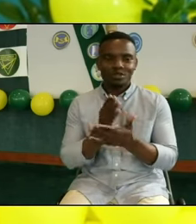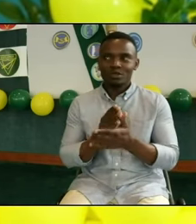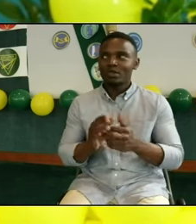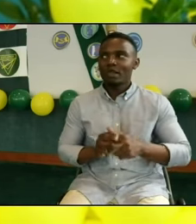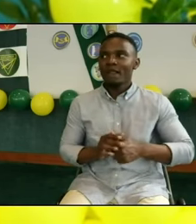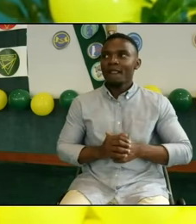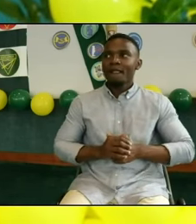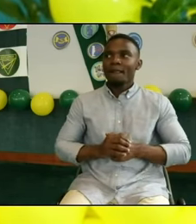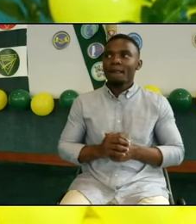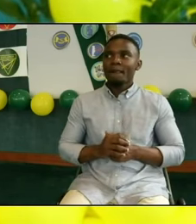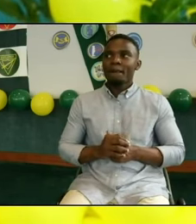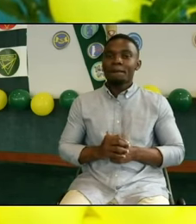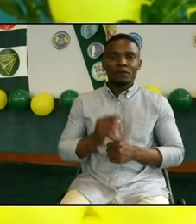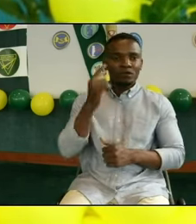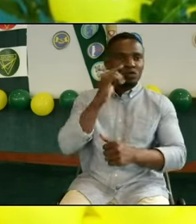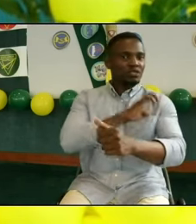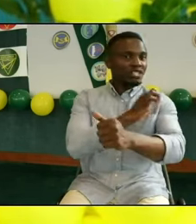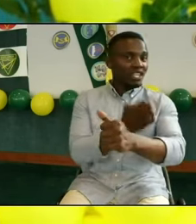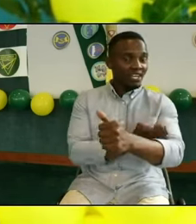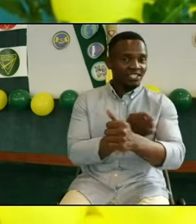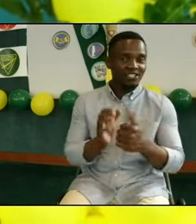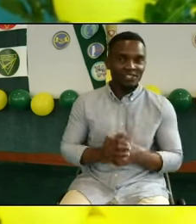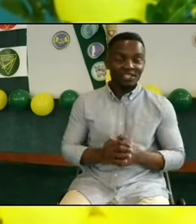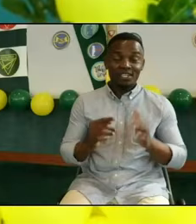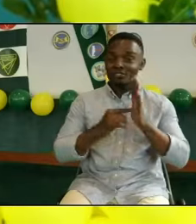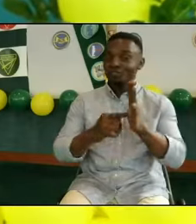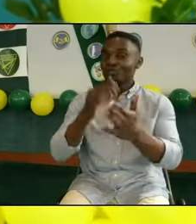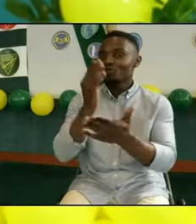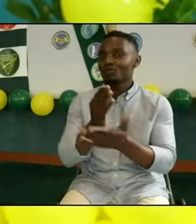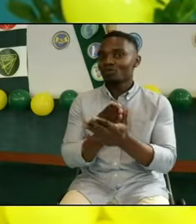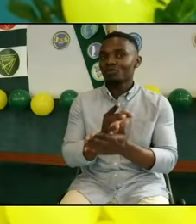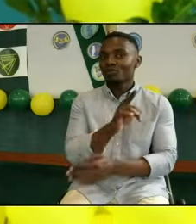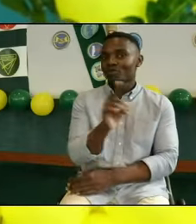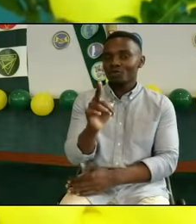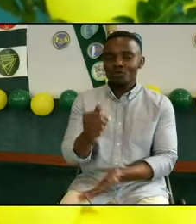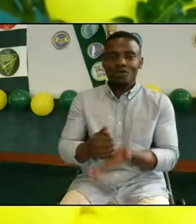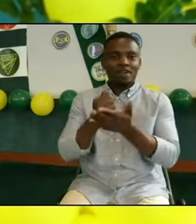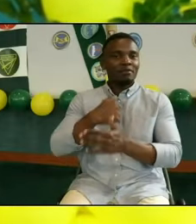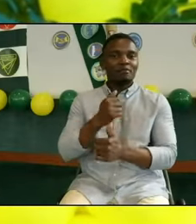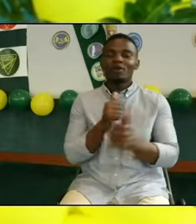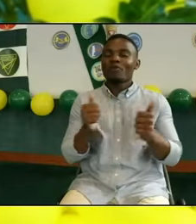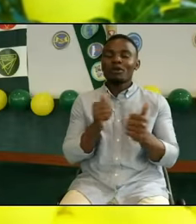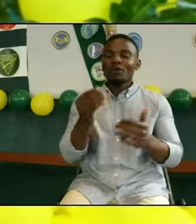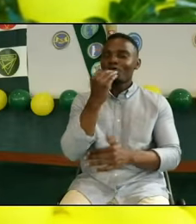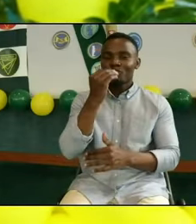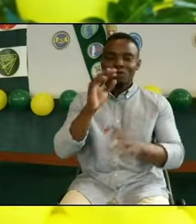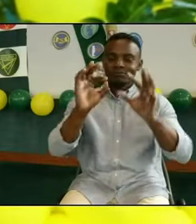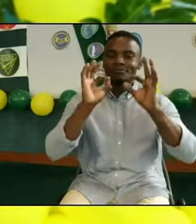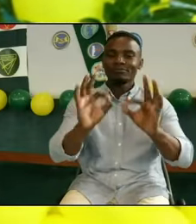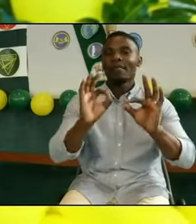You can see the energy in me. It's all evident that indeed you baptized me very well here. Praise the